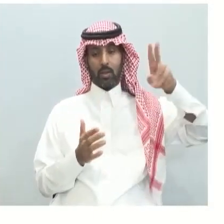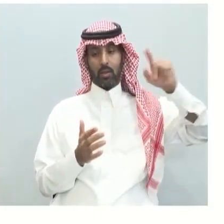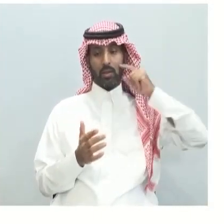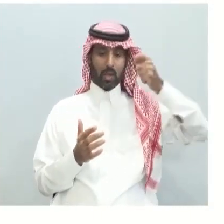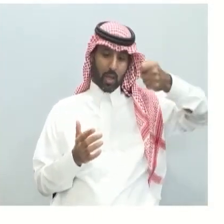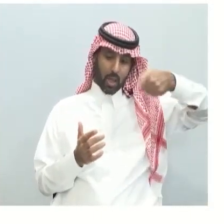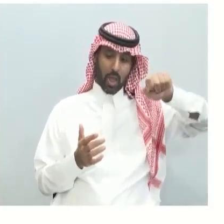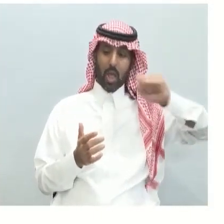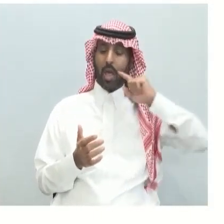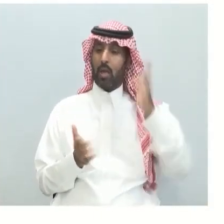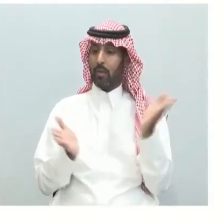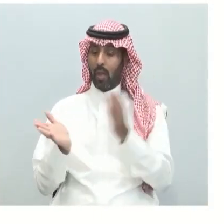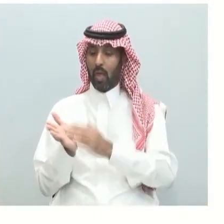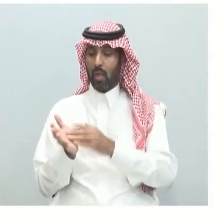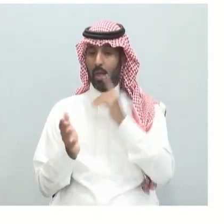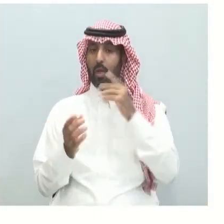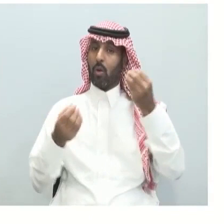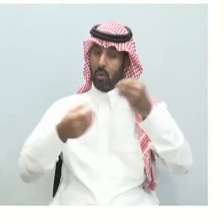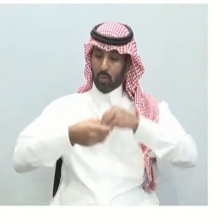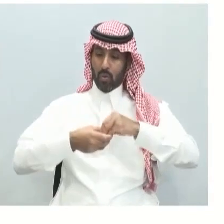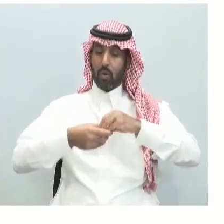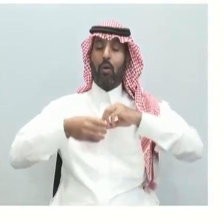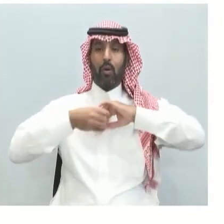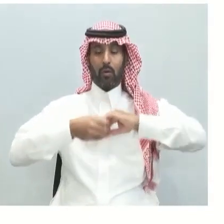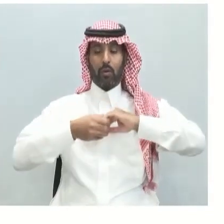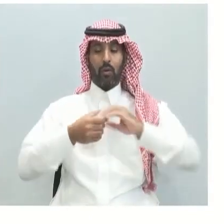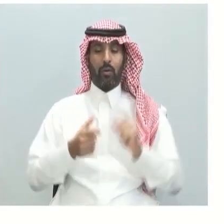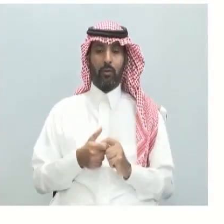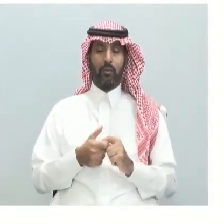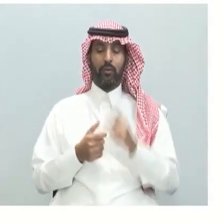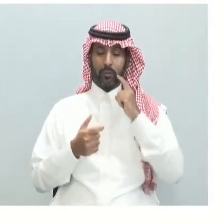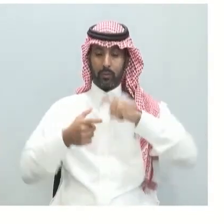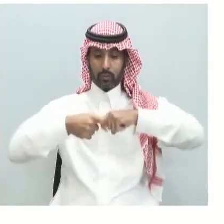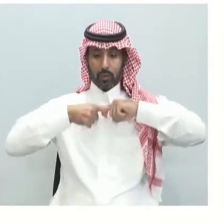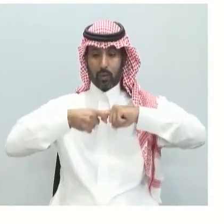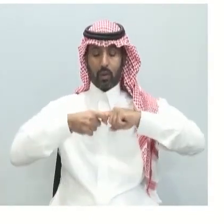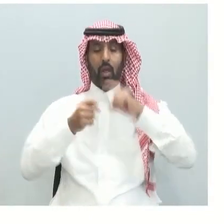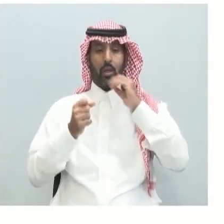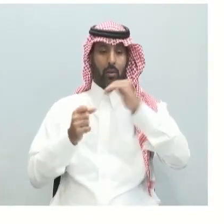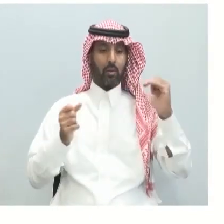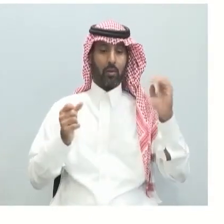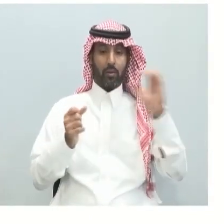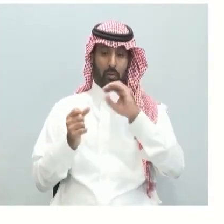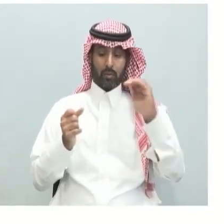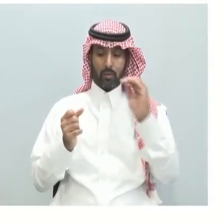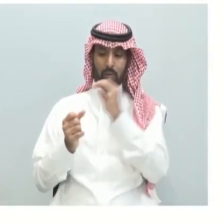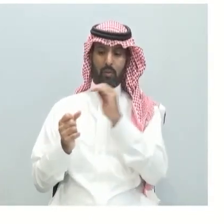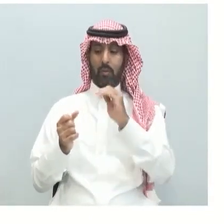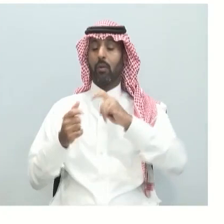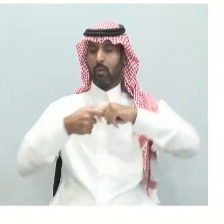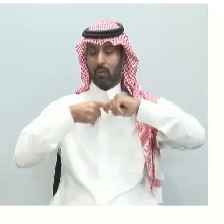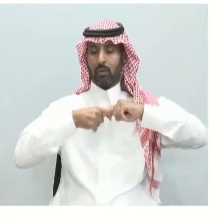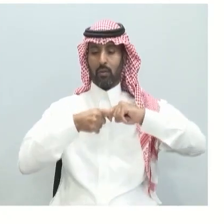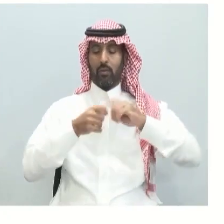on the other hand. But on the other hand. What about combined clauses and sentences? Combined